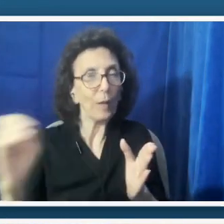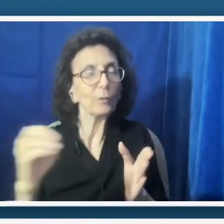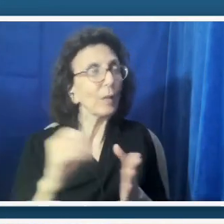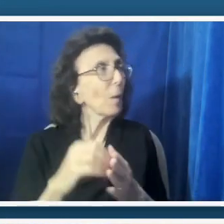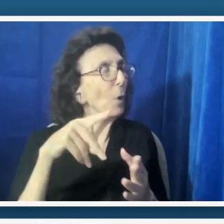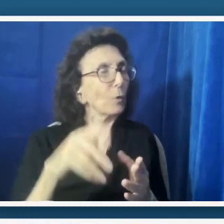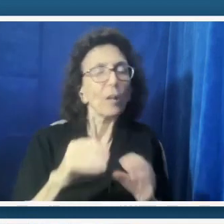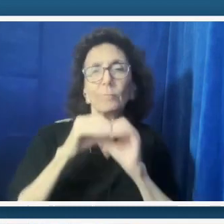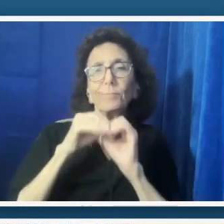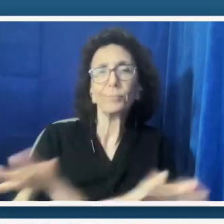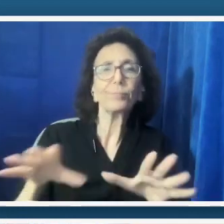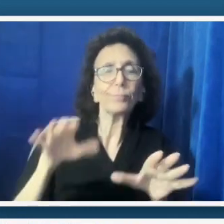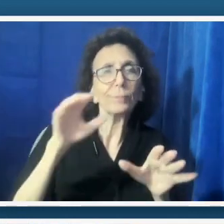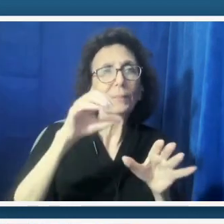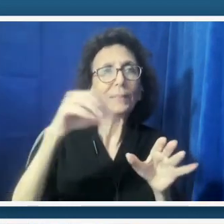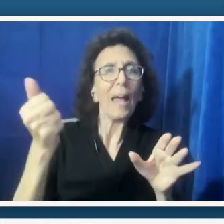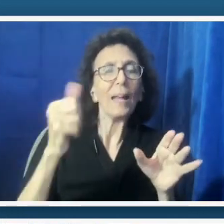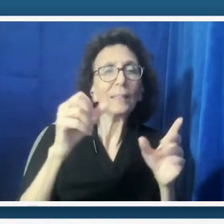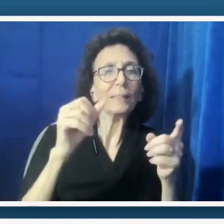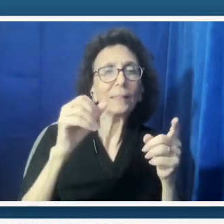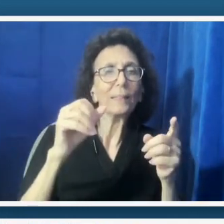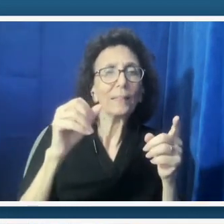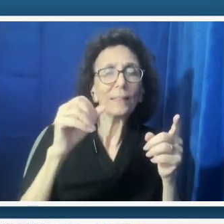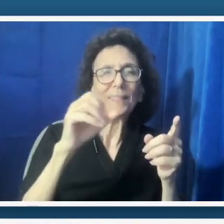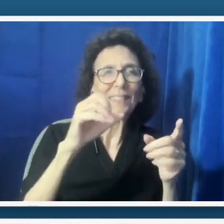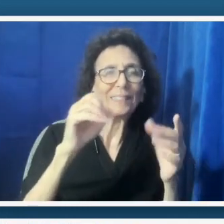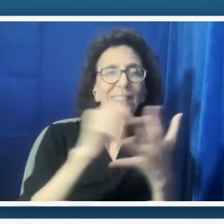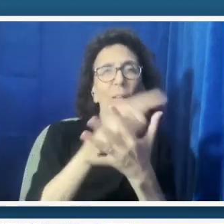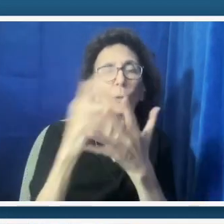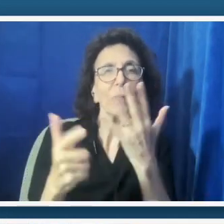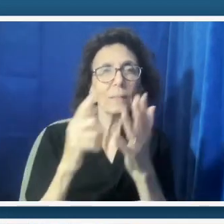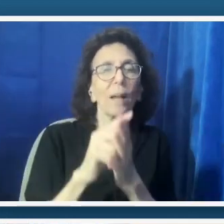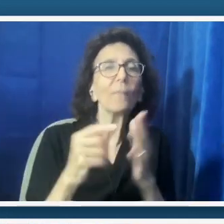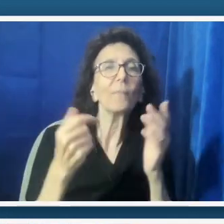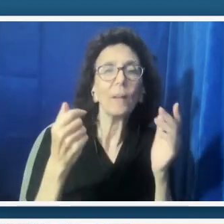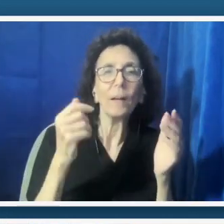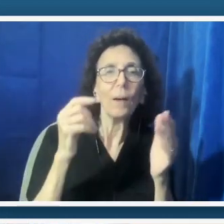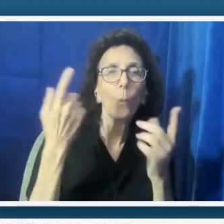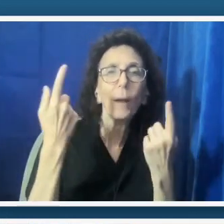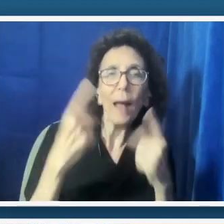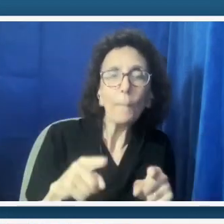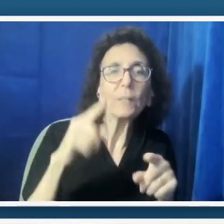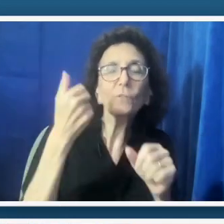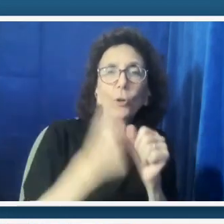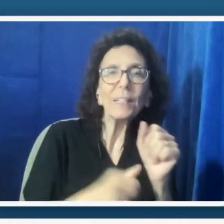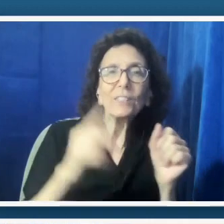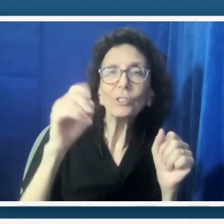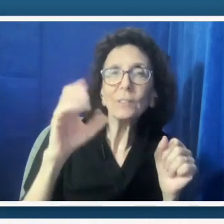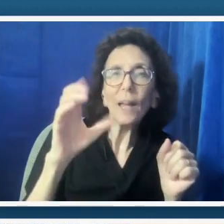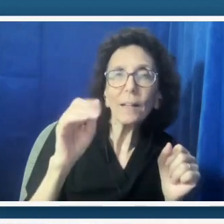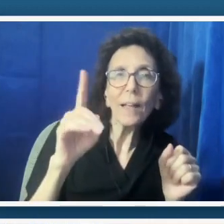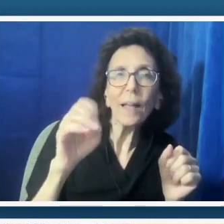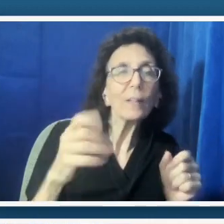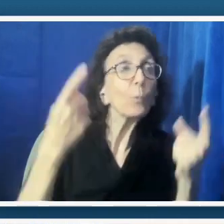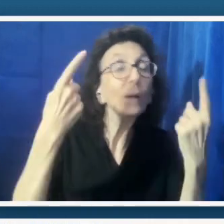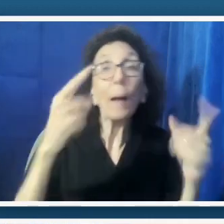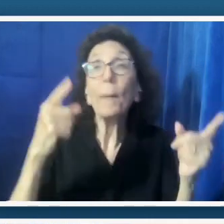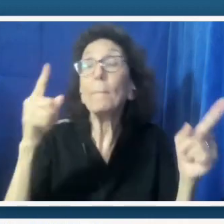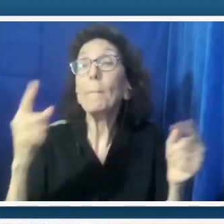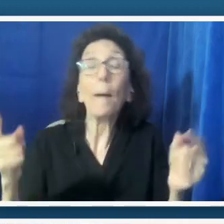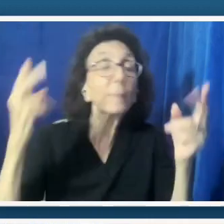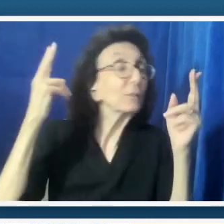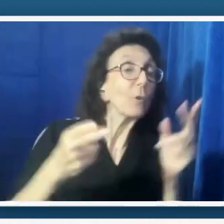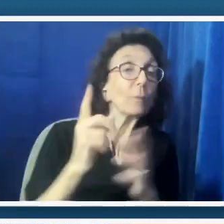10 different series, one for each decade of the 1900s, highlighting accomplishments and historic moments of the time. And this was one